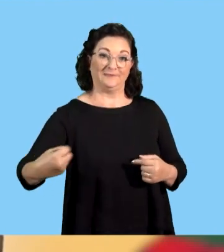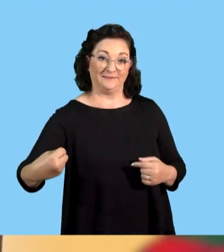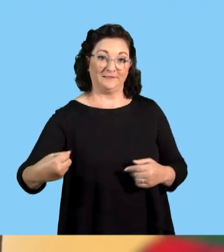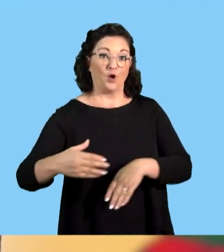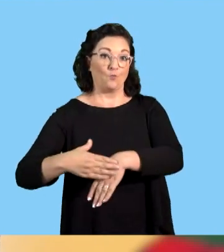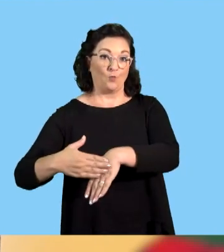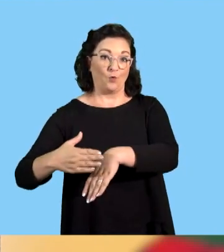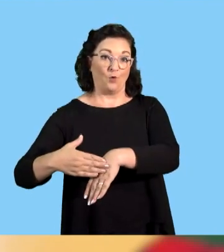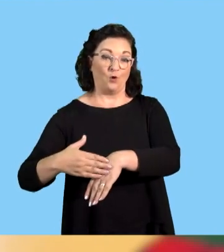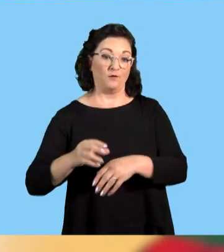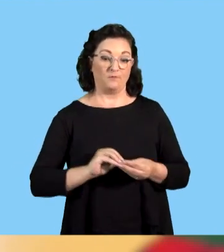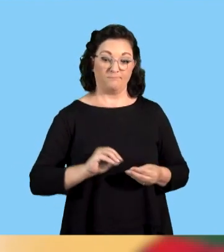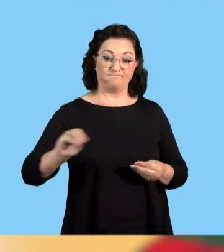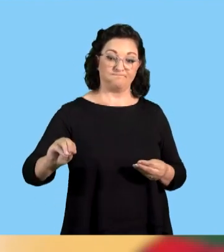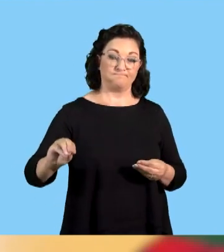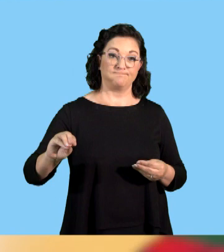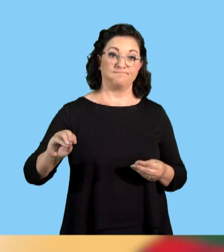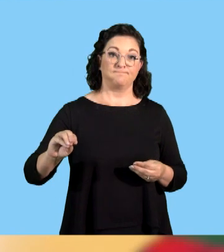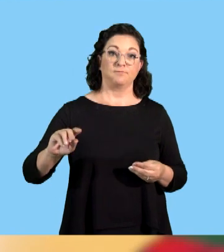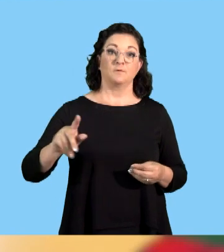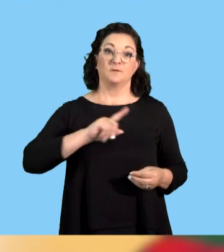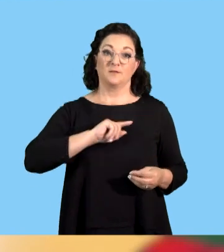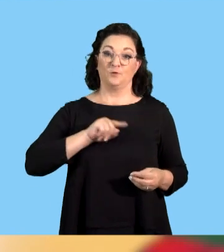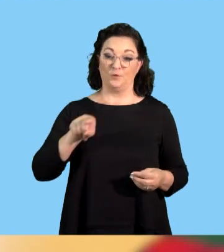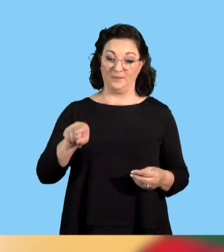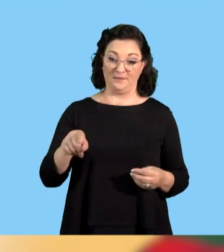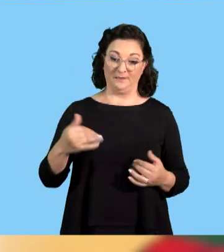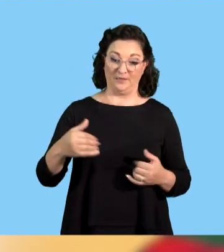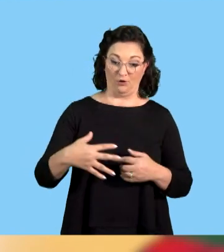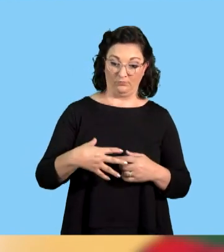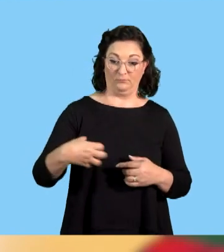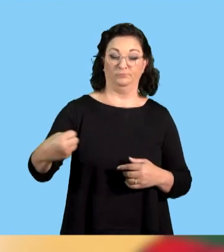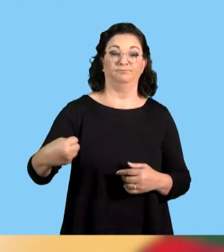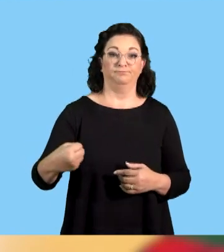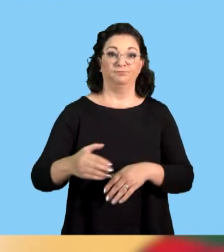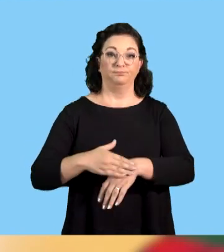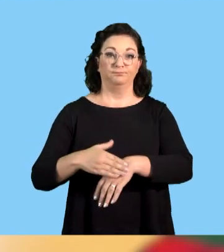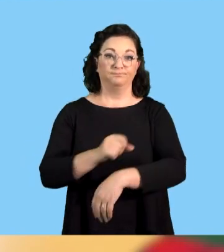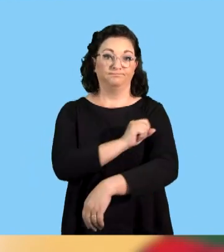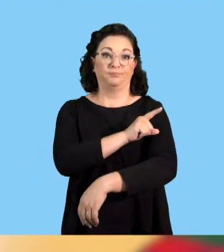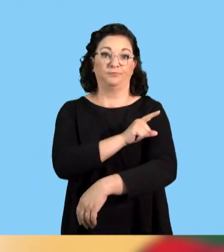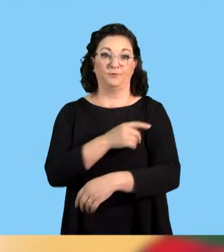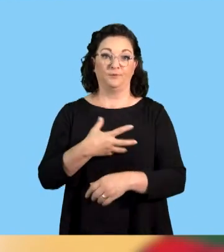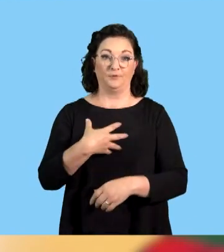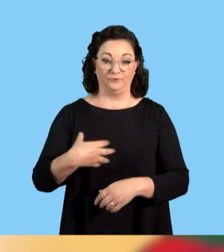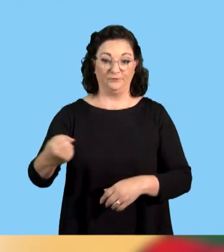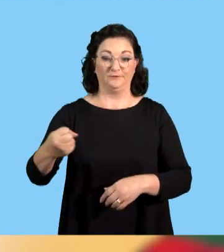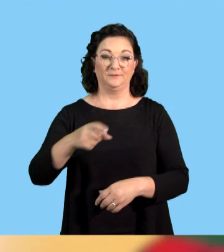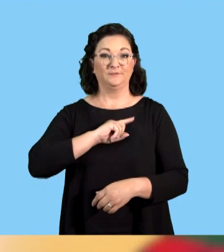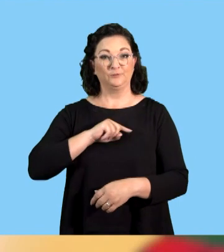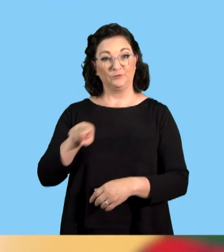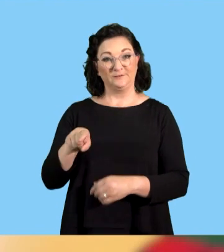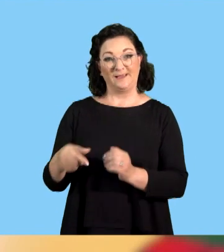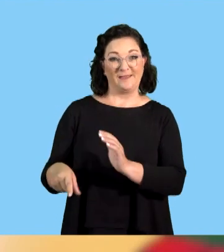will now have more electrons than the protons, so therefore the charge of that substance that received an electron is going to